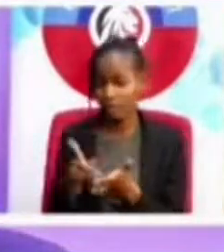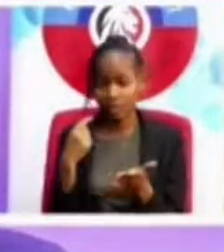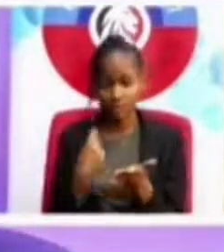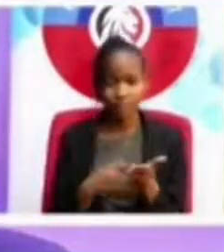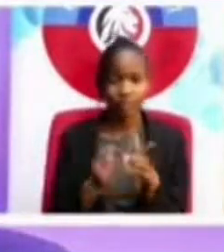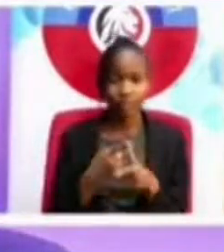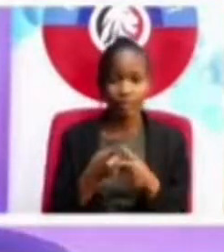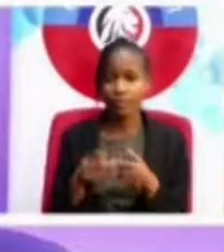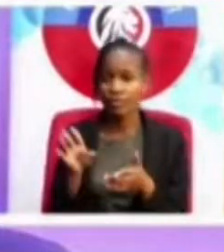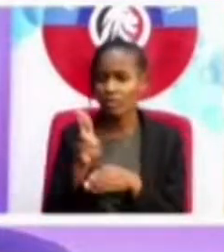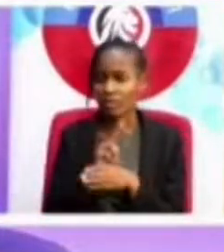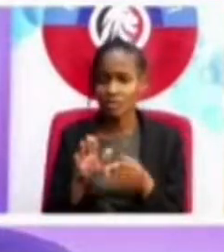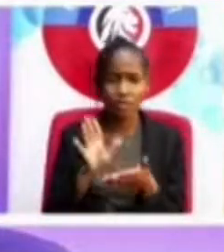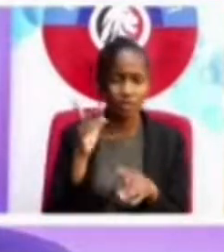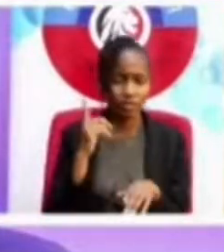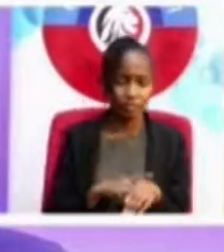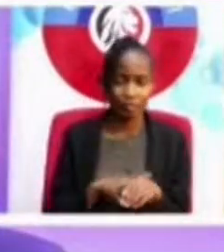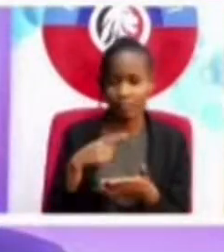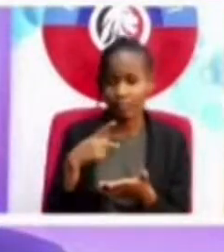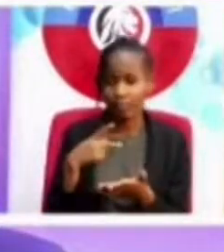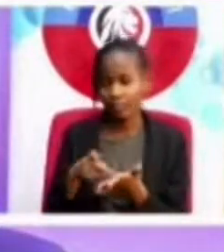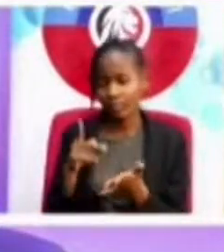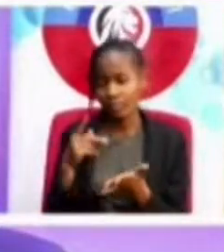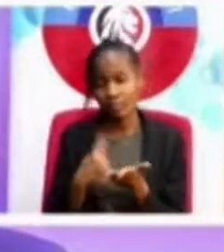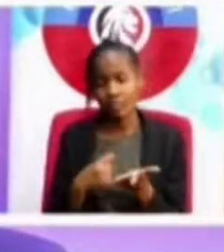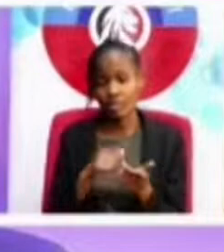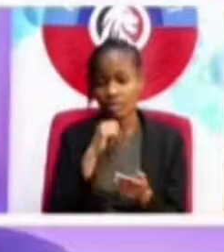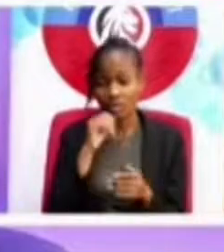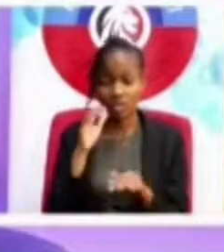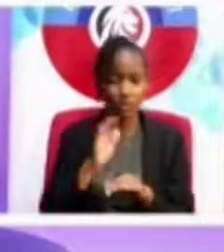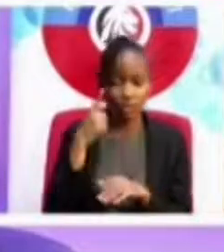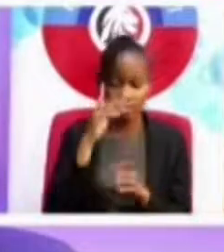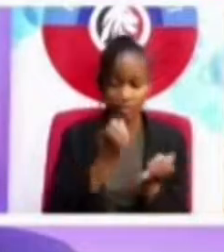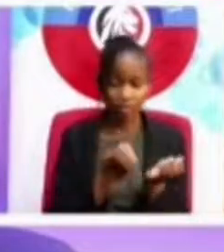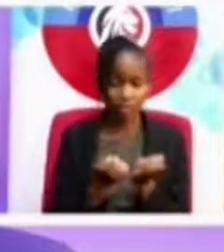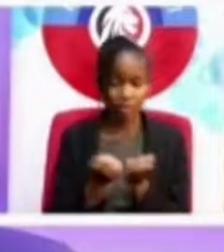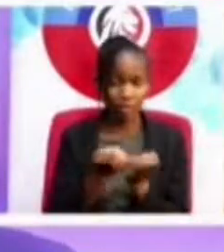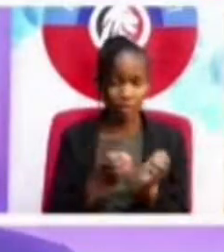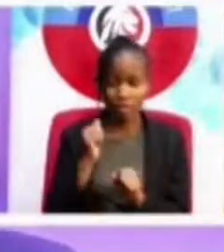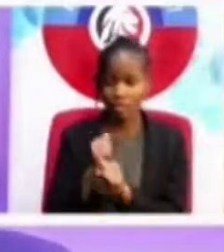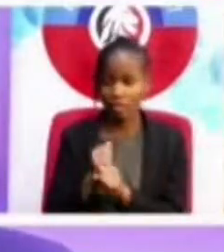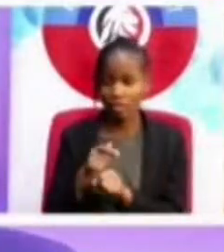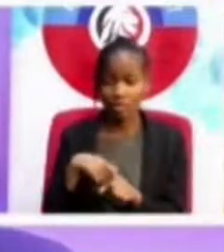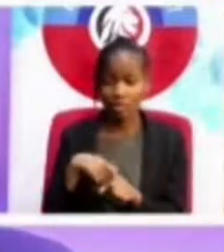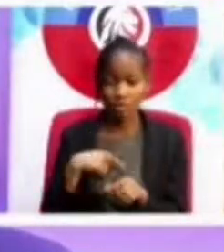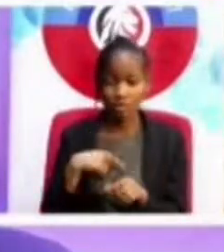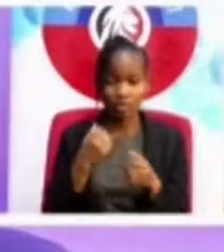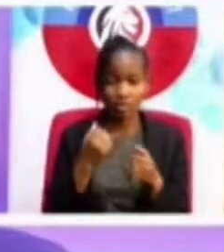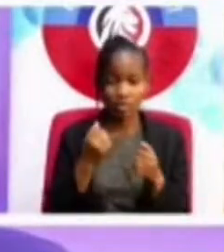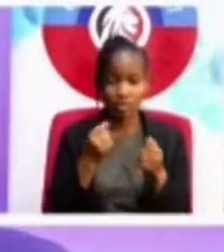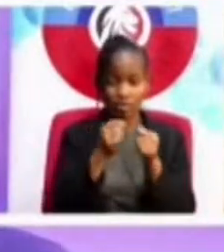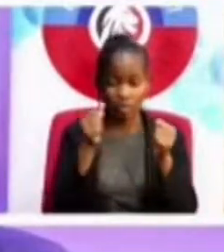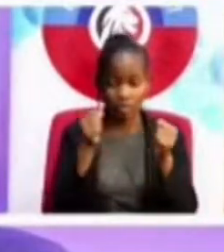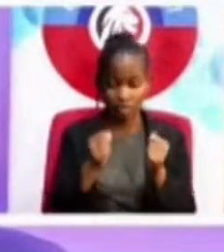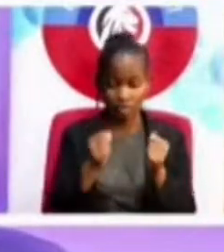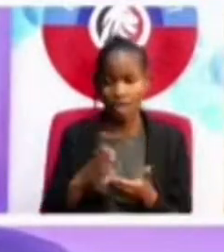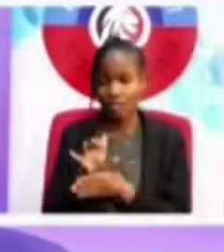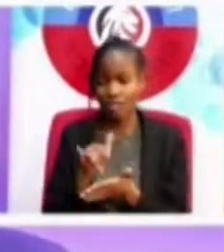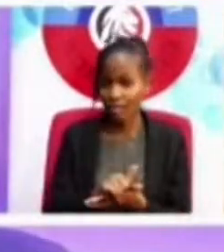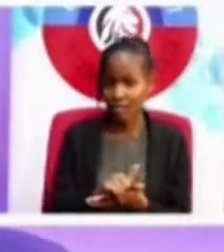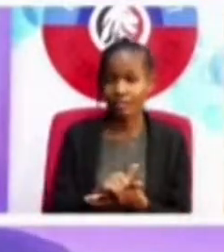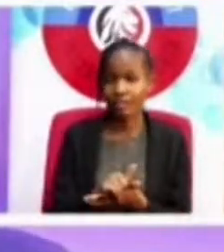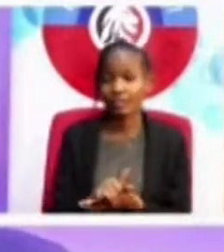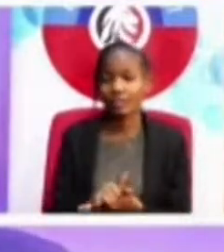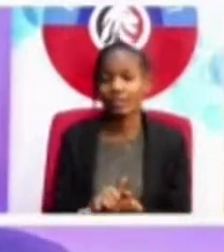taxes, that is not useful for business. So we are working on our systems to ensure they are seamless. You